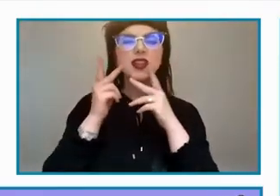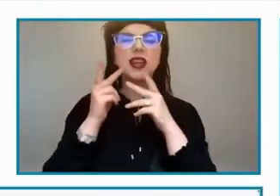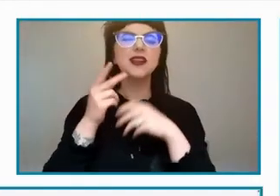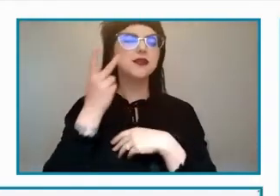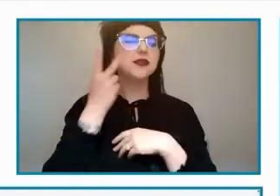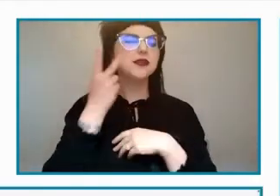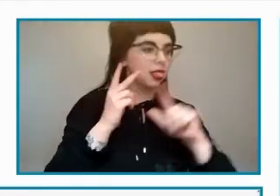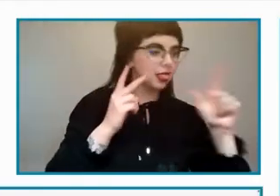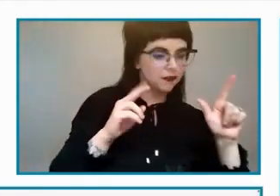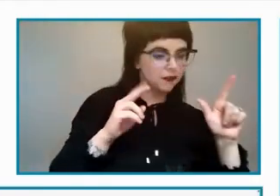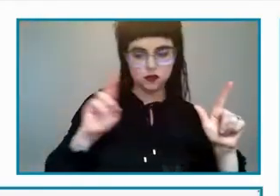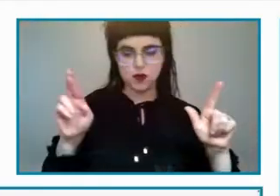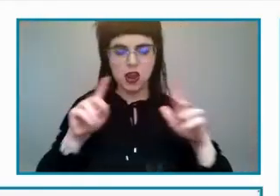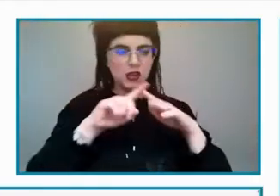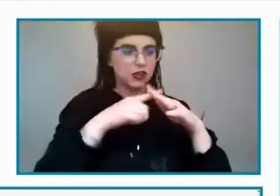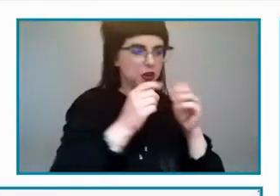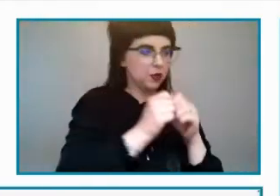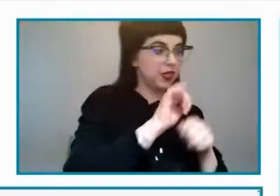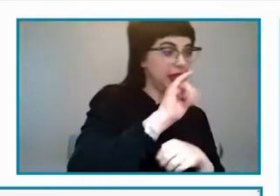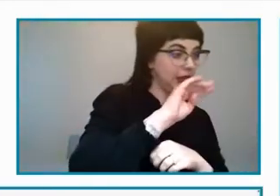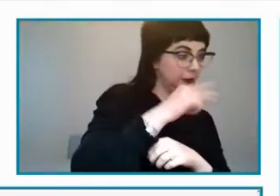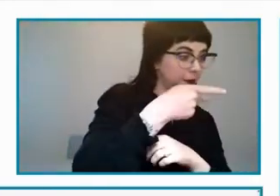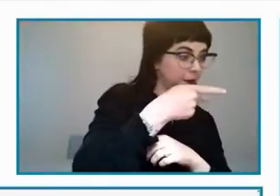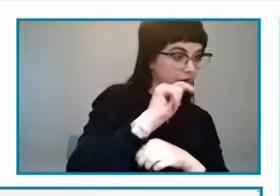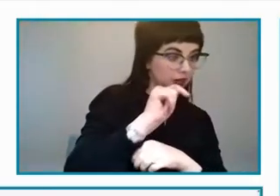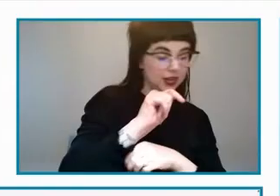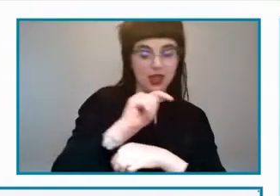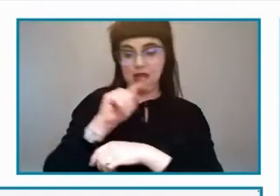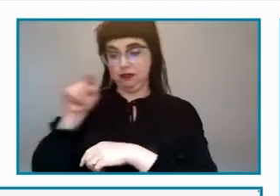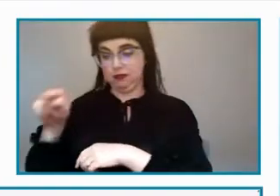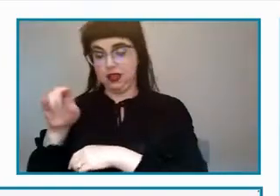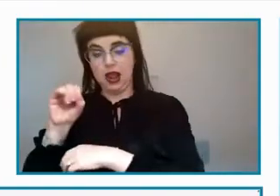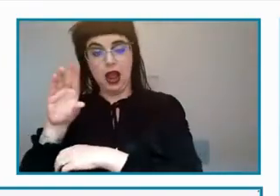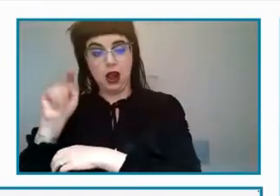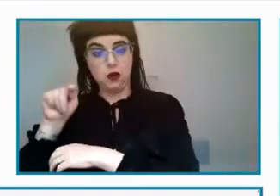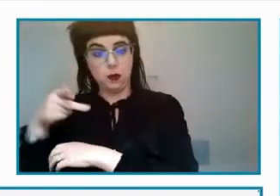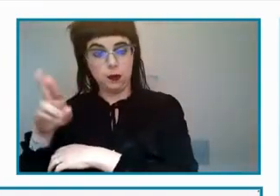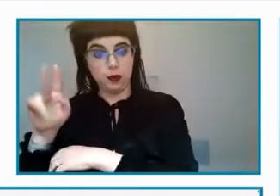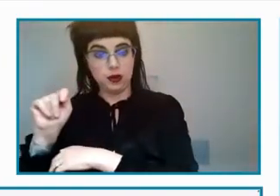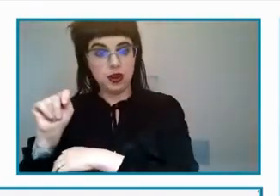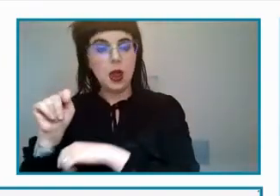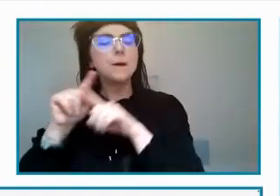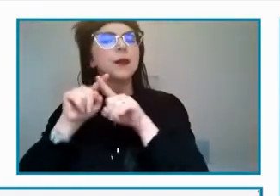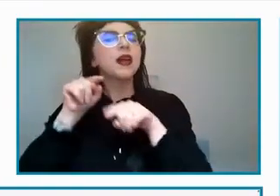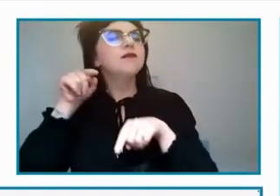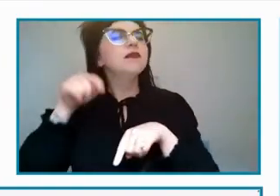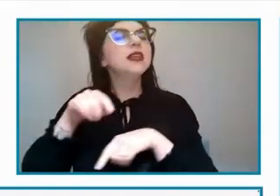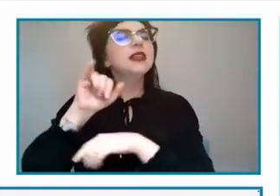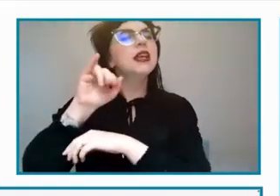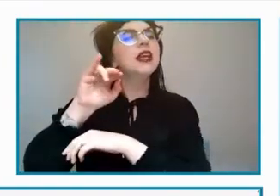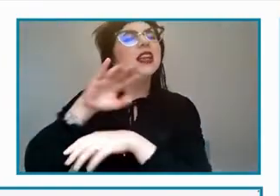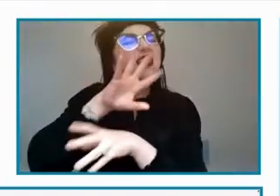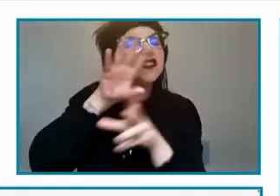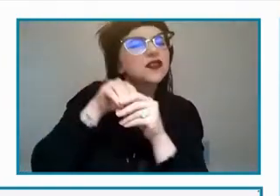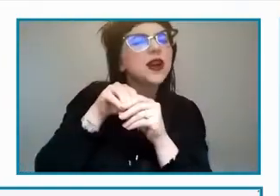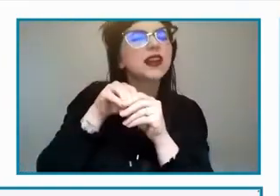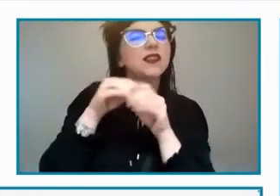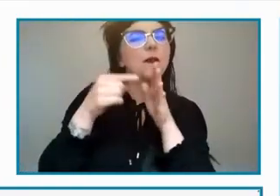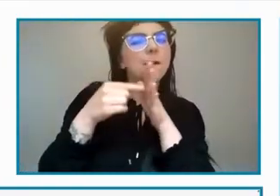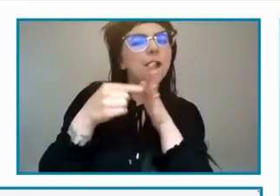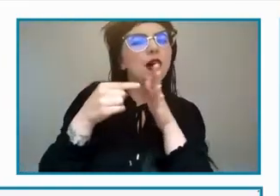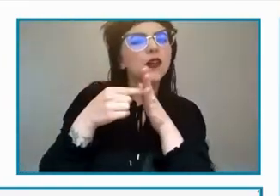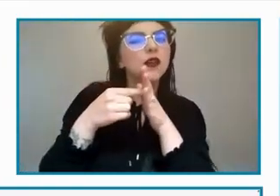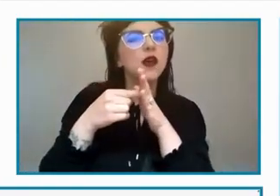with inputs through outcomes. The interactive logic model lets you move in any direction and switch between the grant